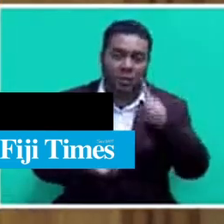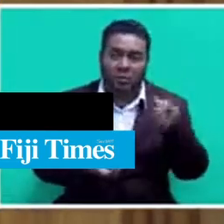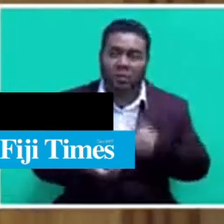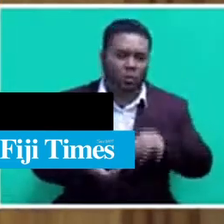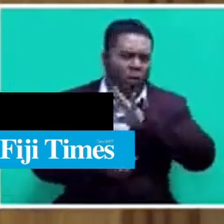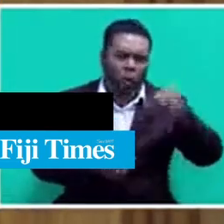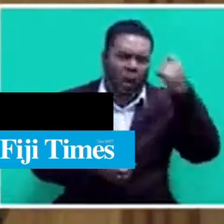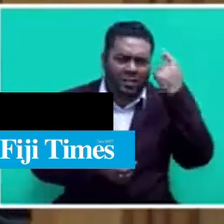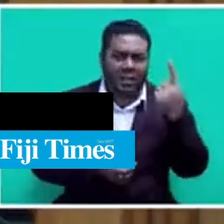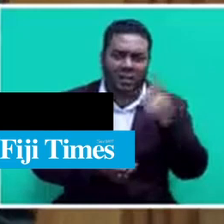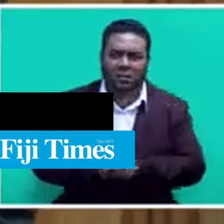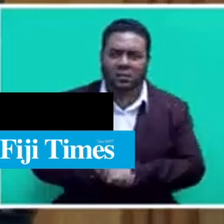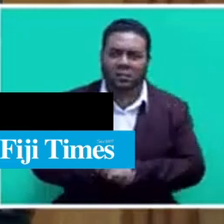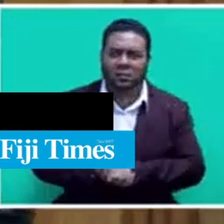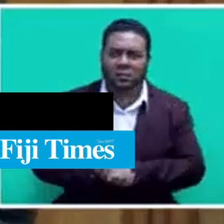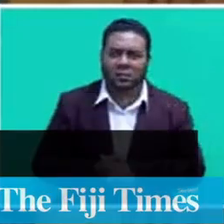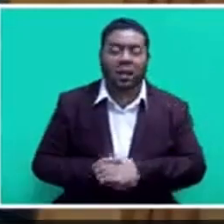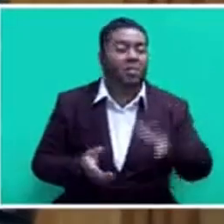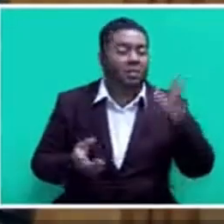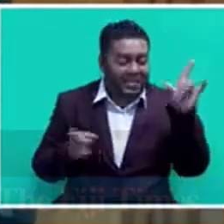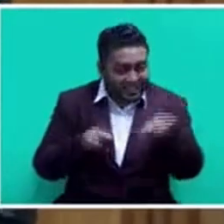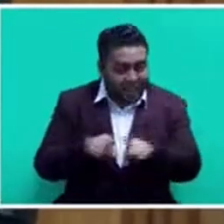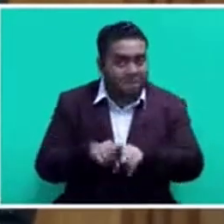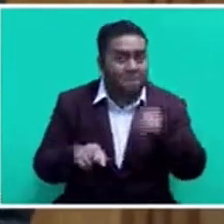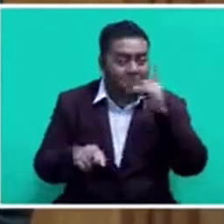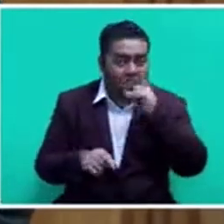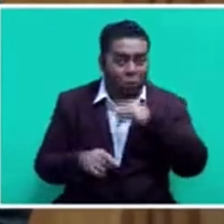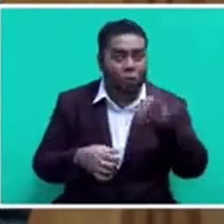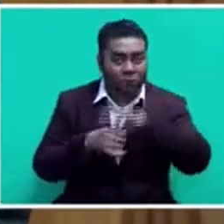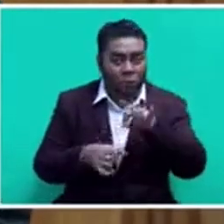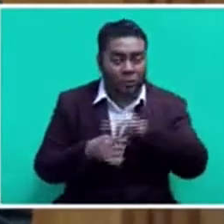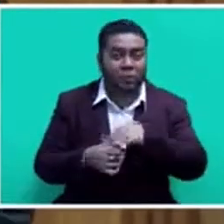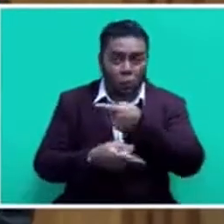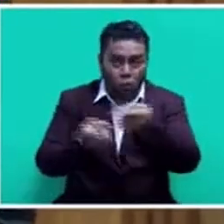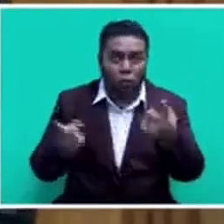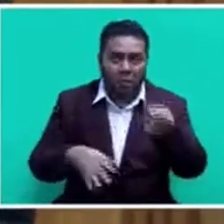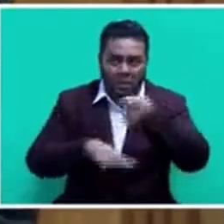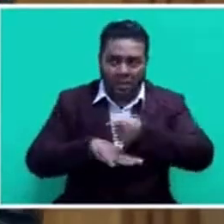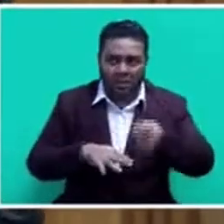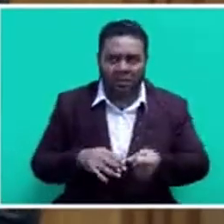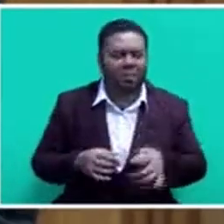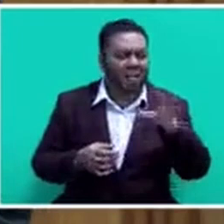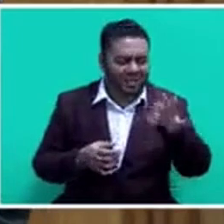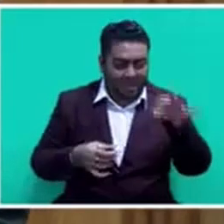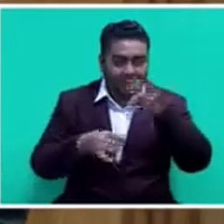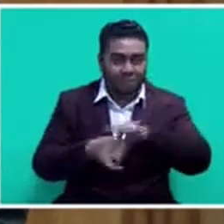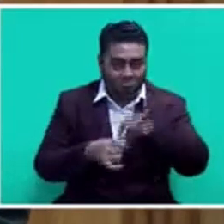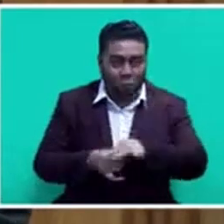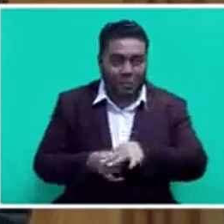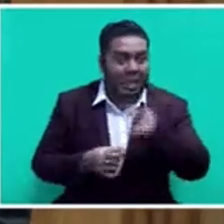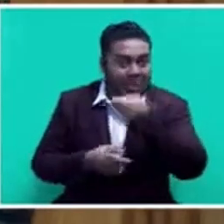what I don't understand. The very people that voted for you to be in government, the very vote that gives you